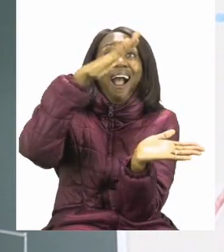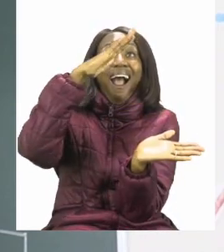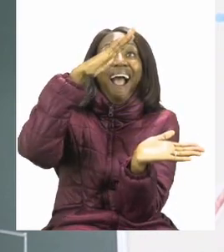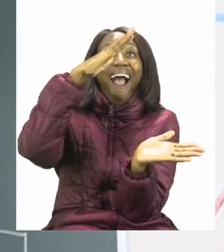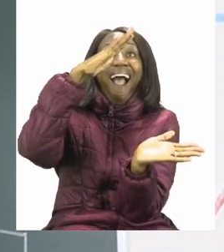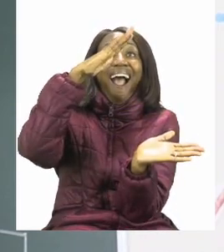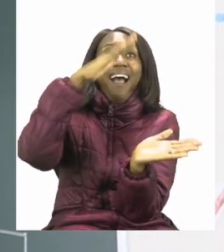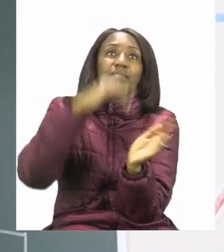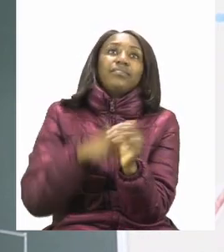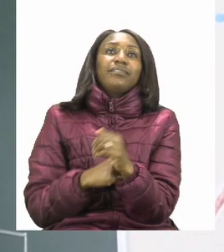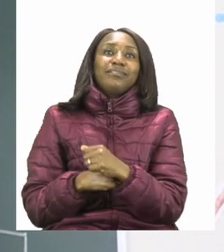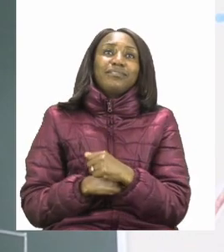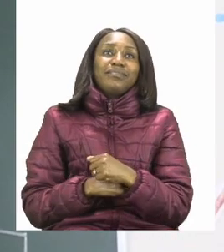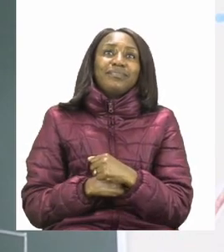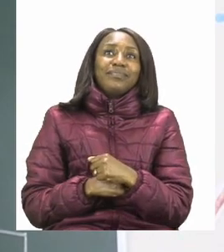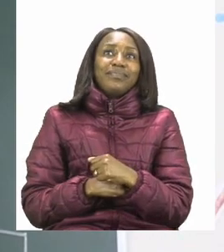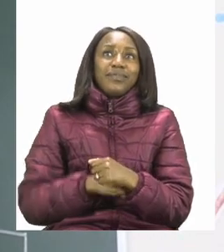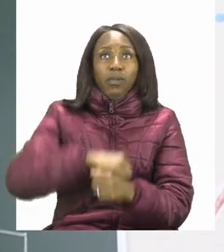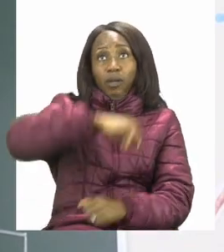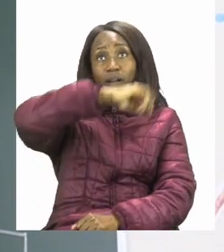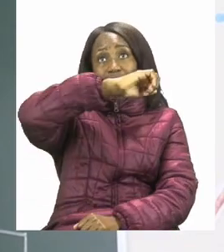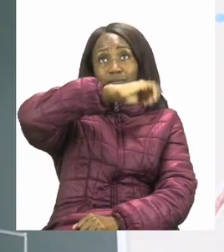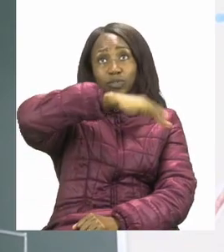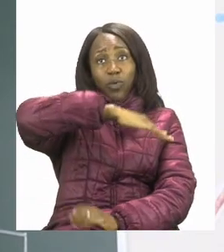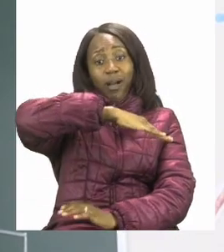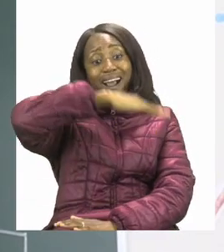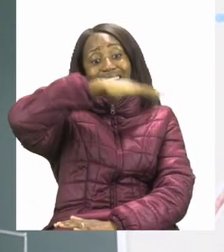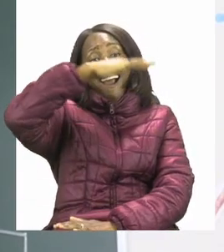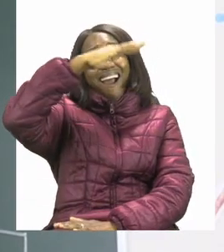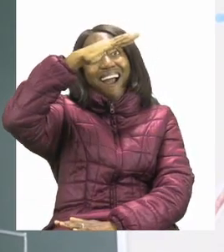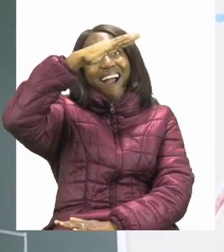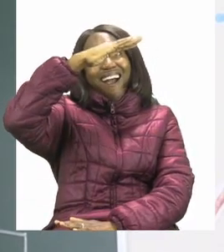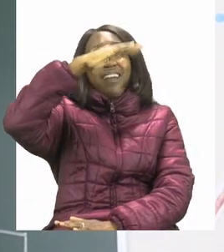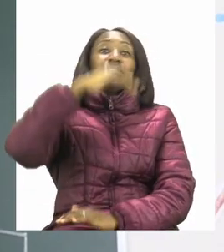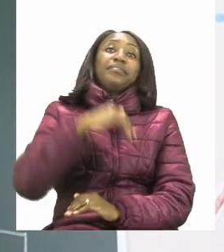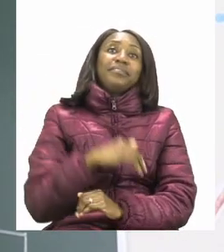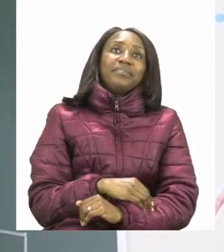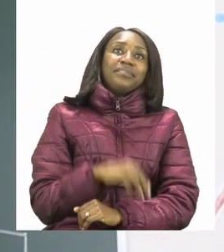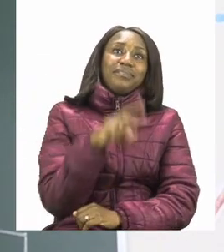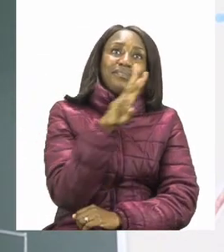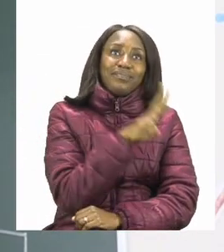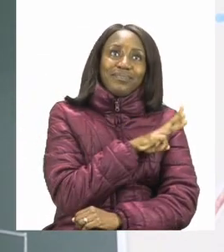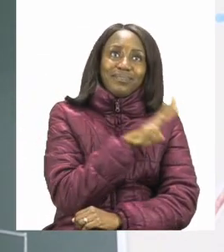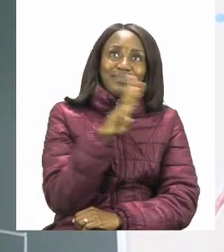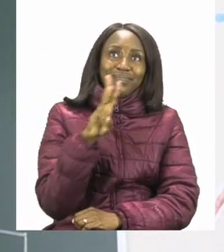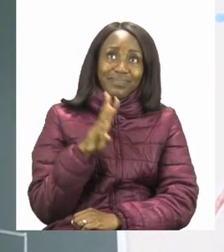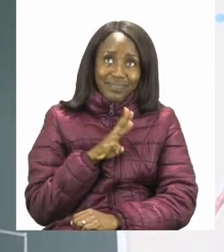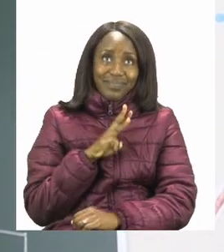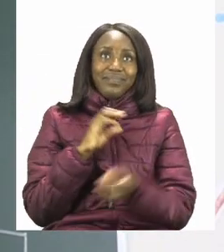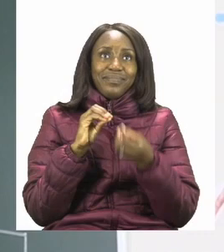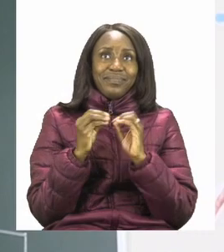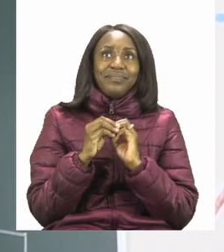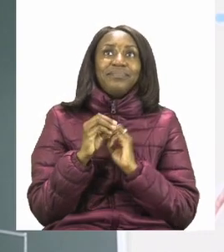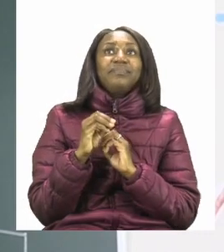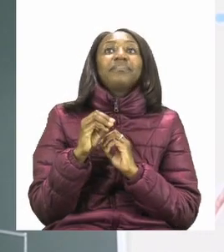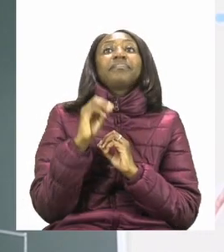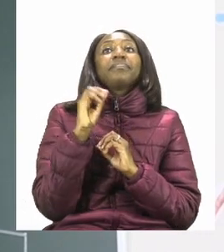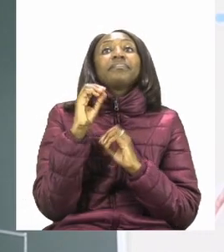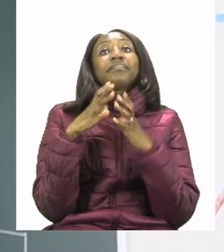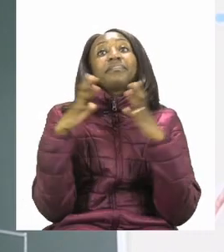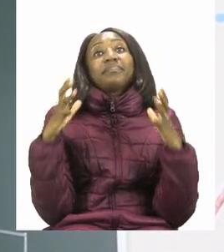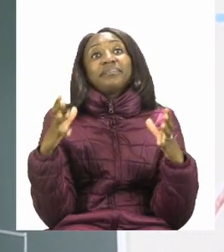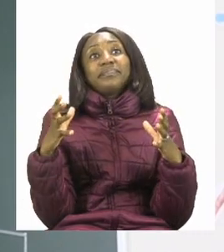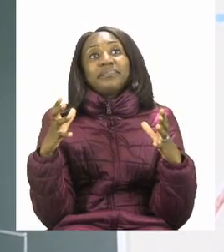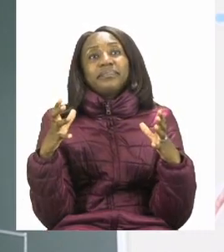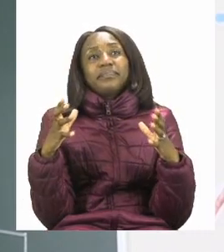eat 33, which means that 33 in this case is the bigger number.